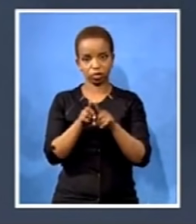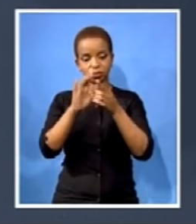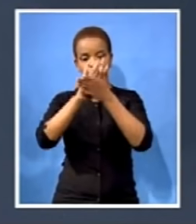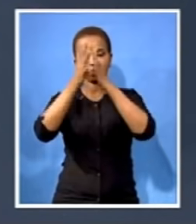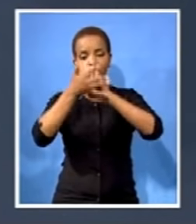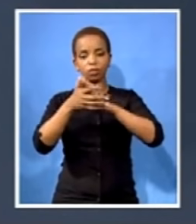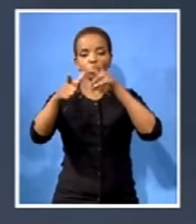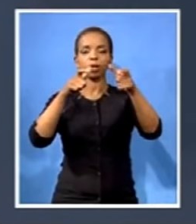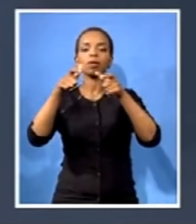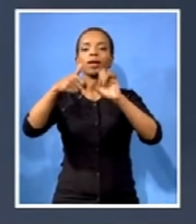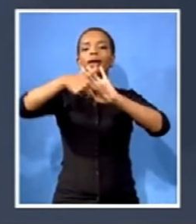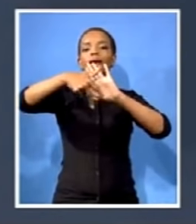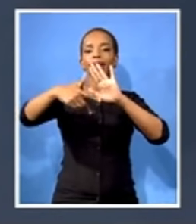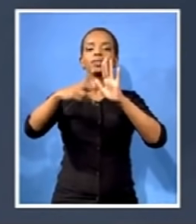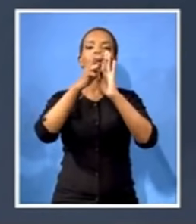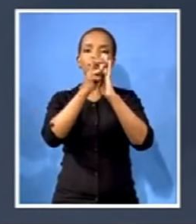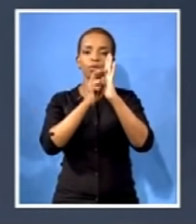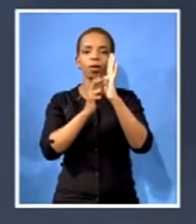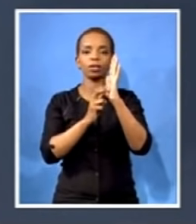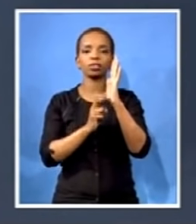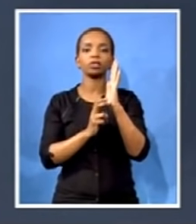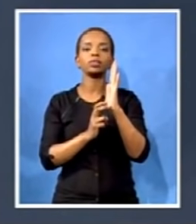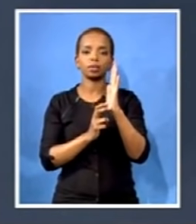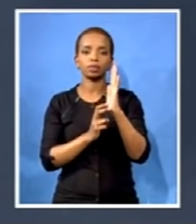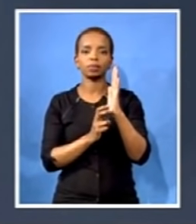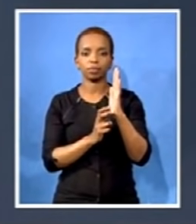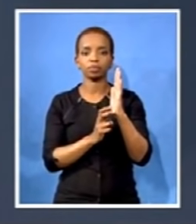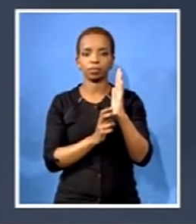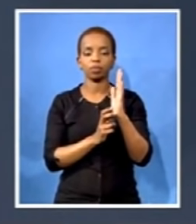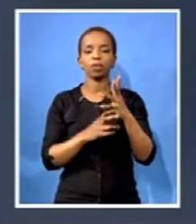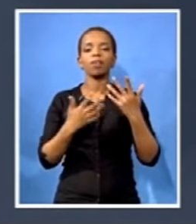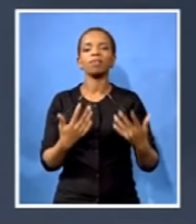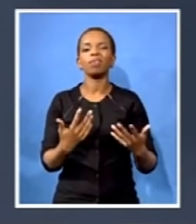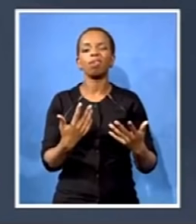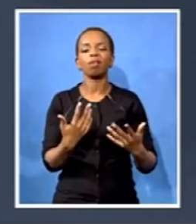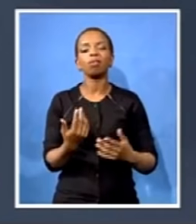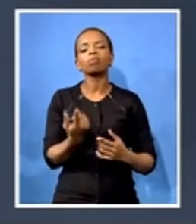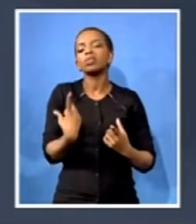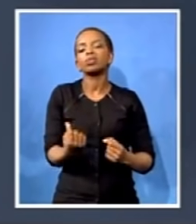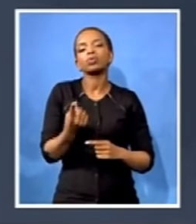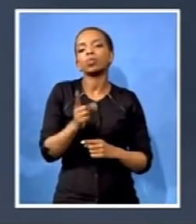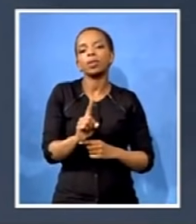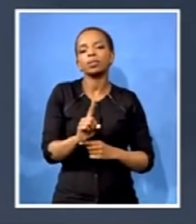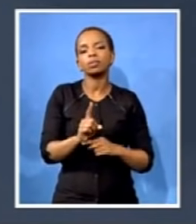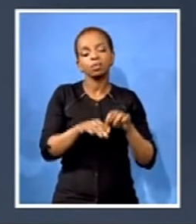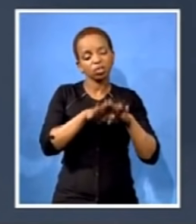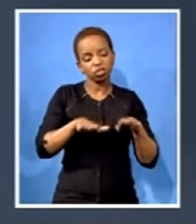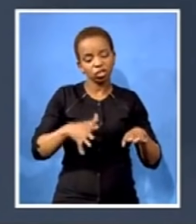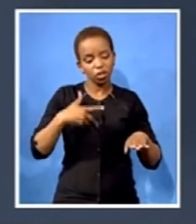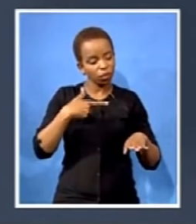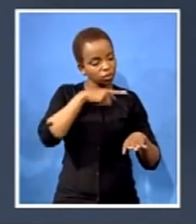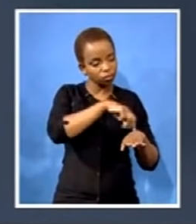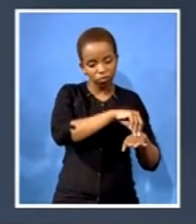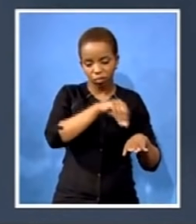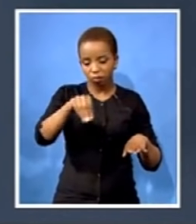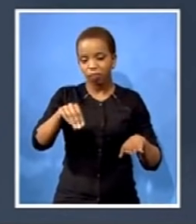several regulations in terms of what to do in terms of the movement of children and the attendance of funerals, but